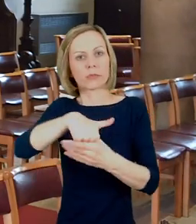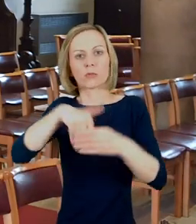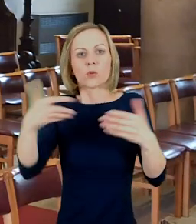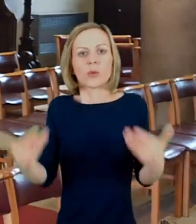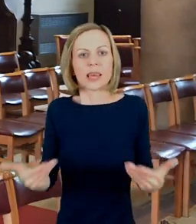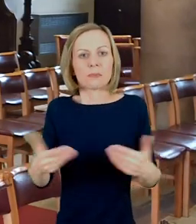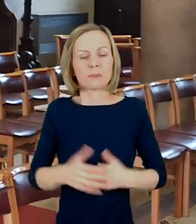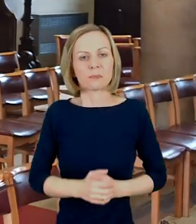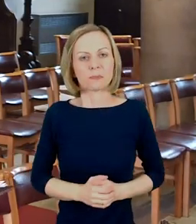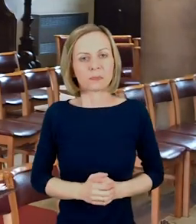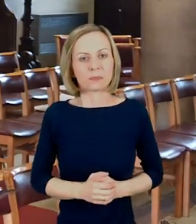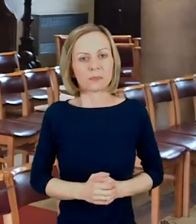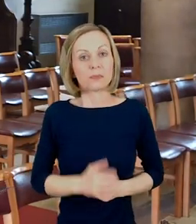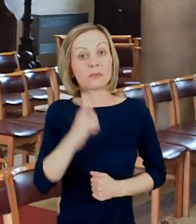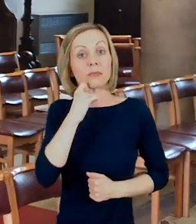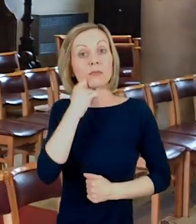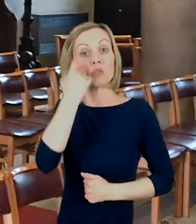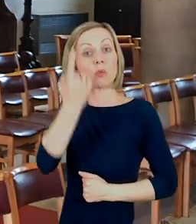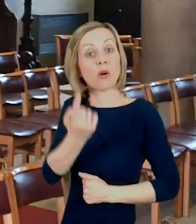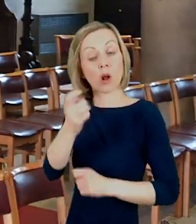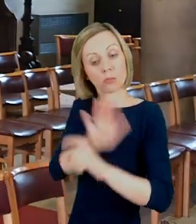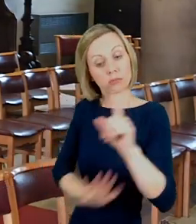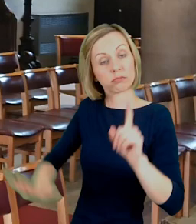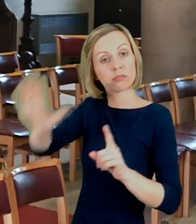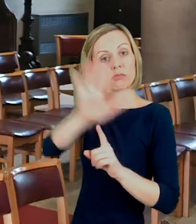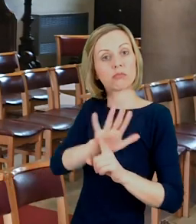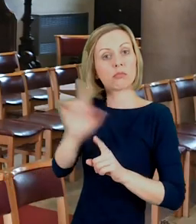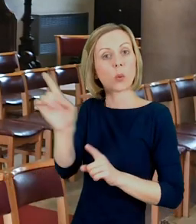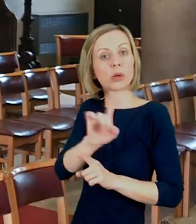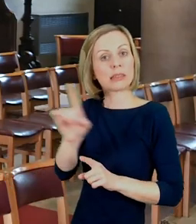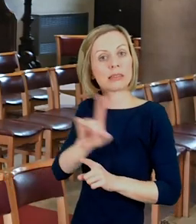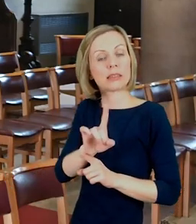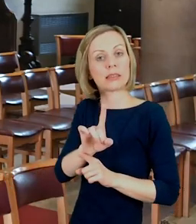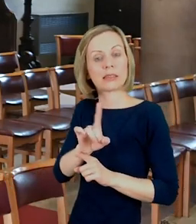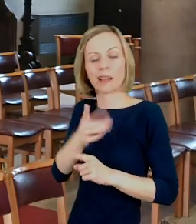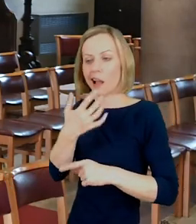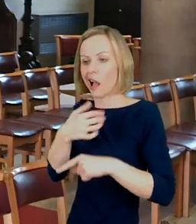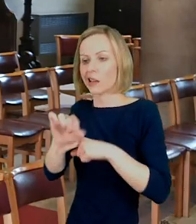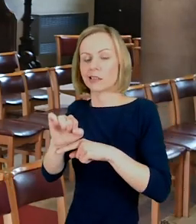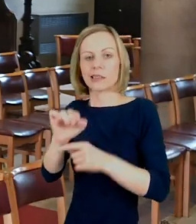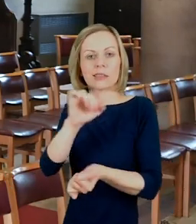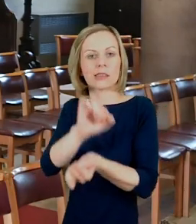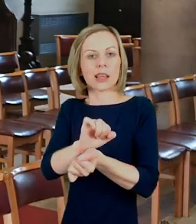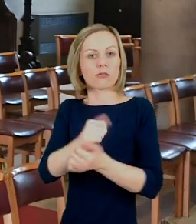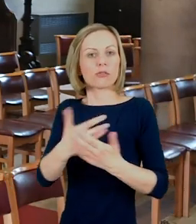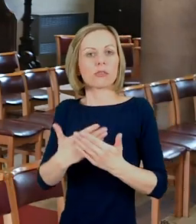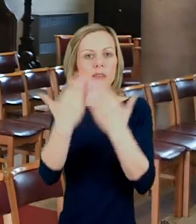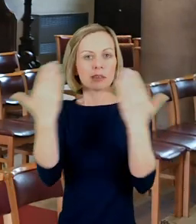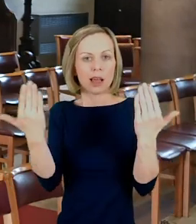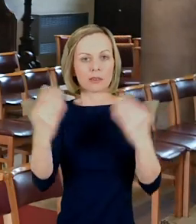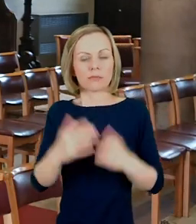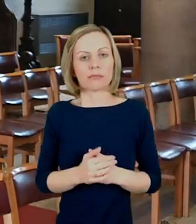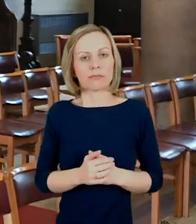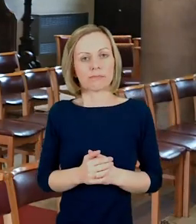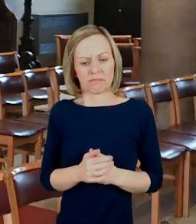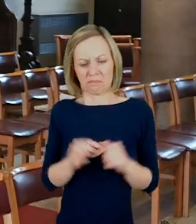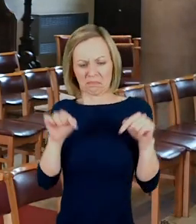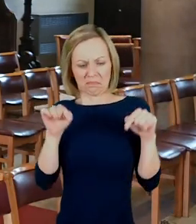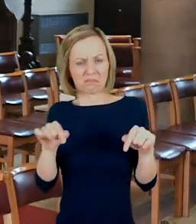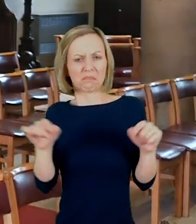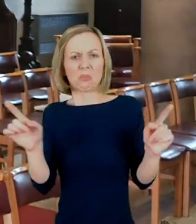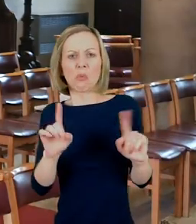service. Tomorrow, all around the country, people will be marking Anti-Slavery Day. Anti-Slavery